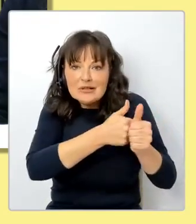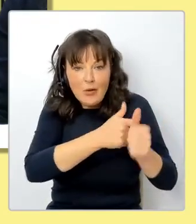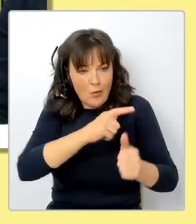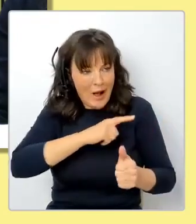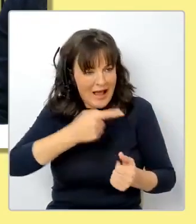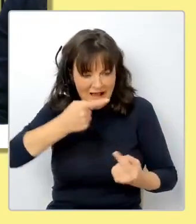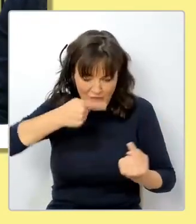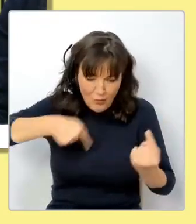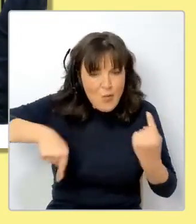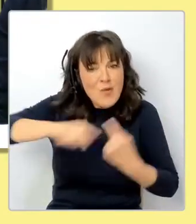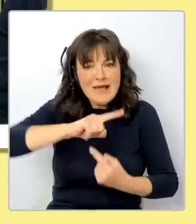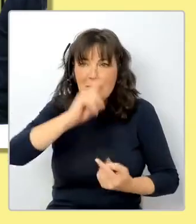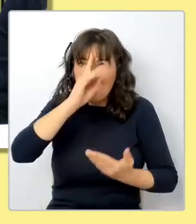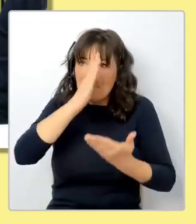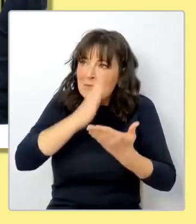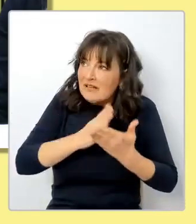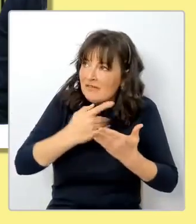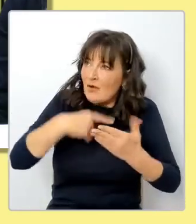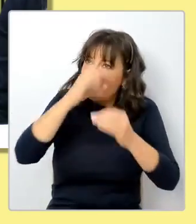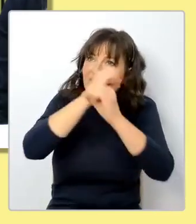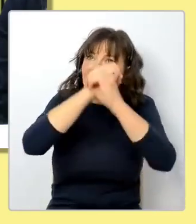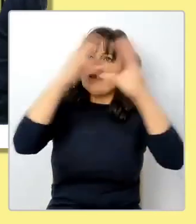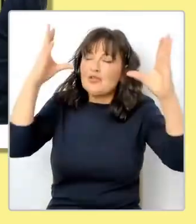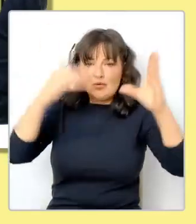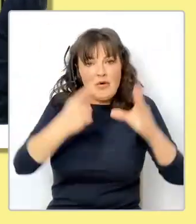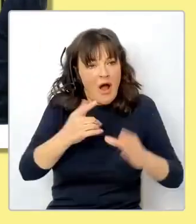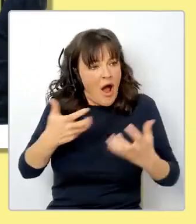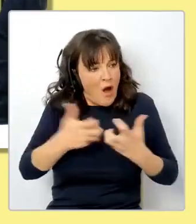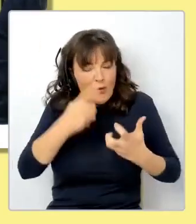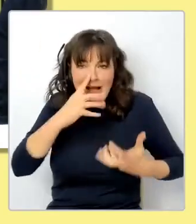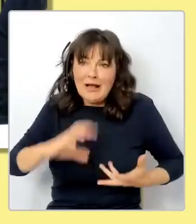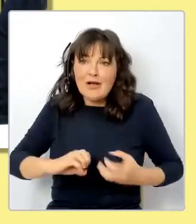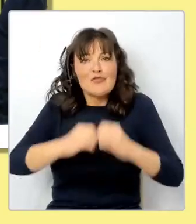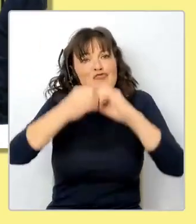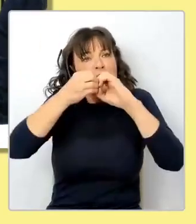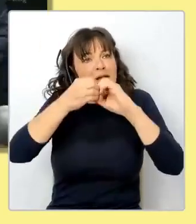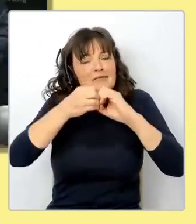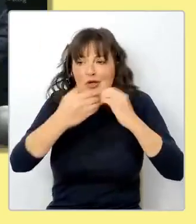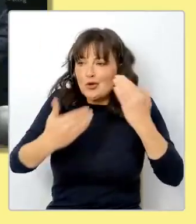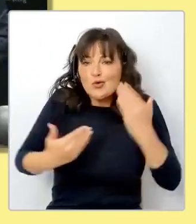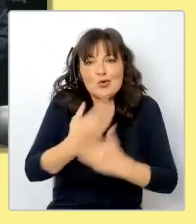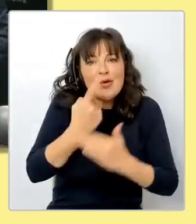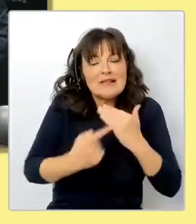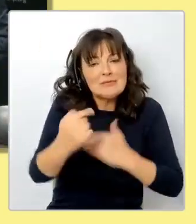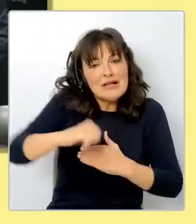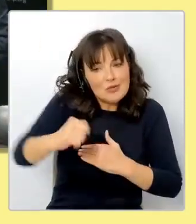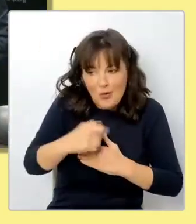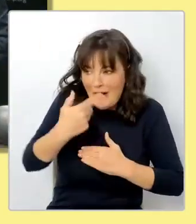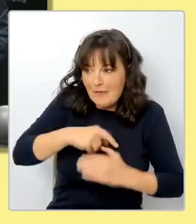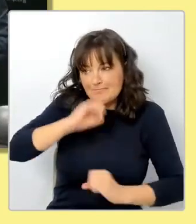vision, taking that vision to no voters and persuading them.